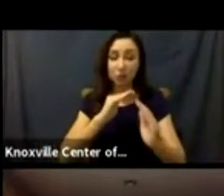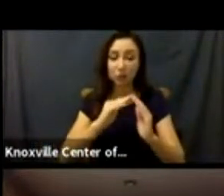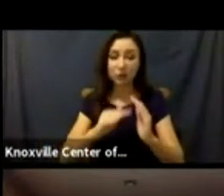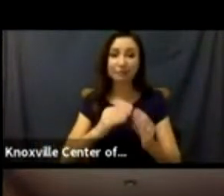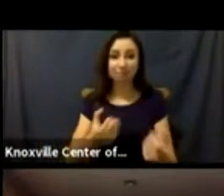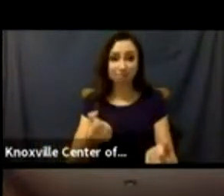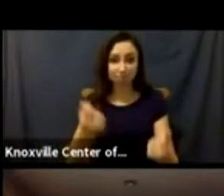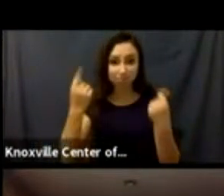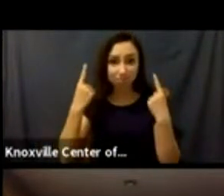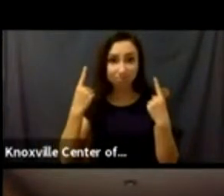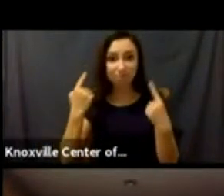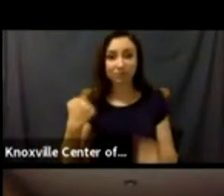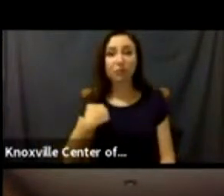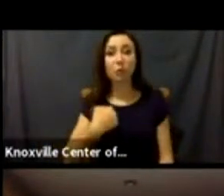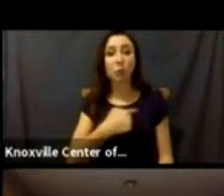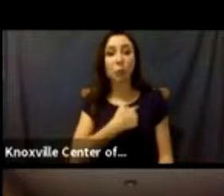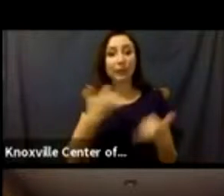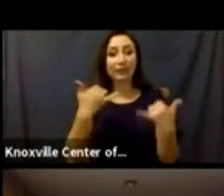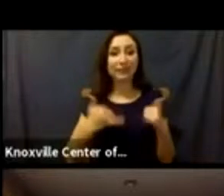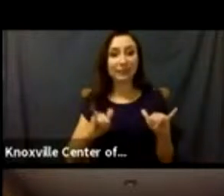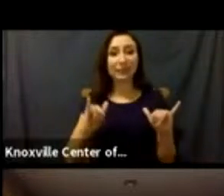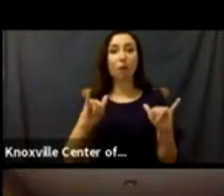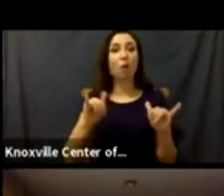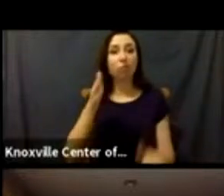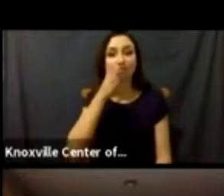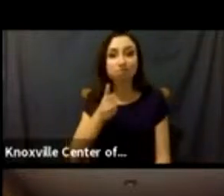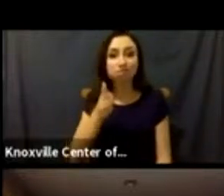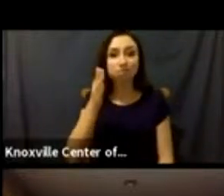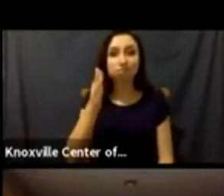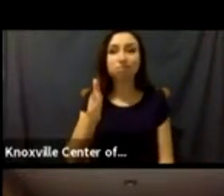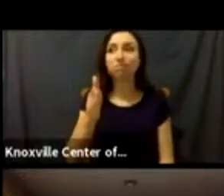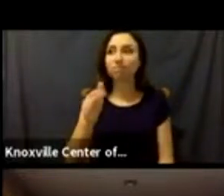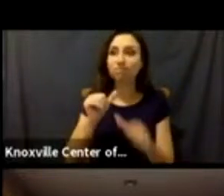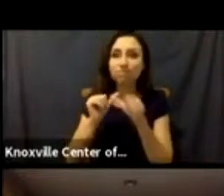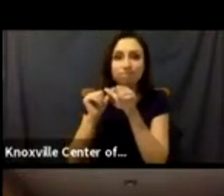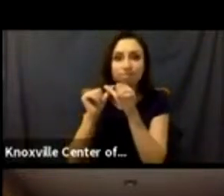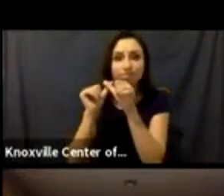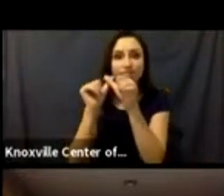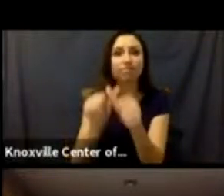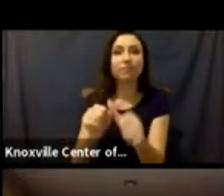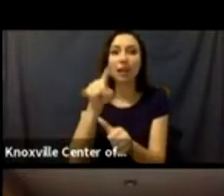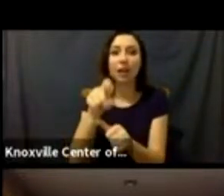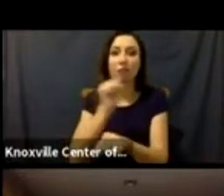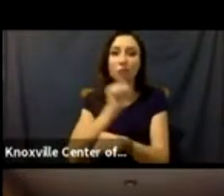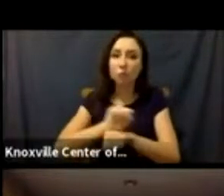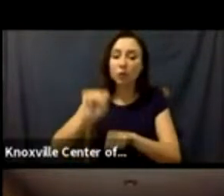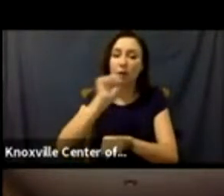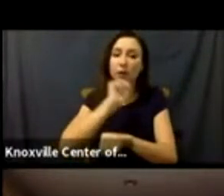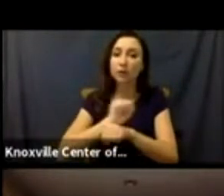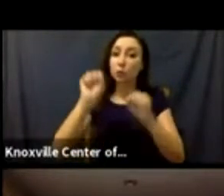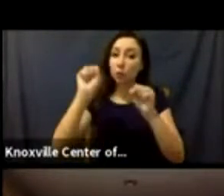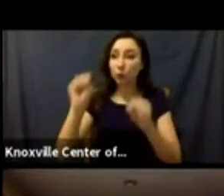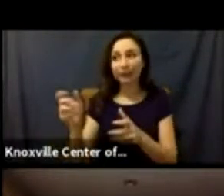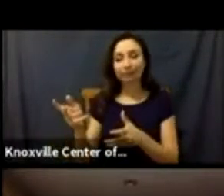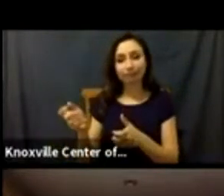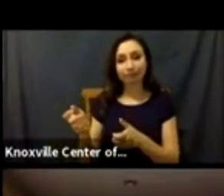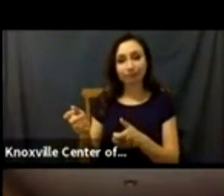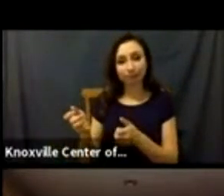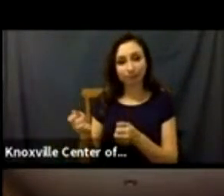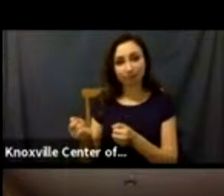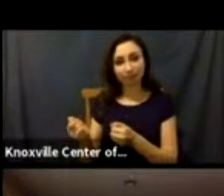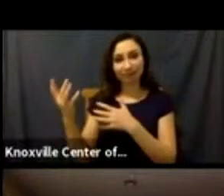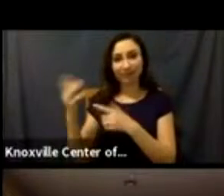realize that we still have a long way to go. And we could let something go that is not being, it's not being